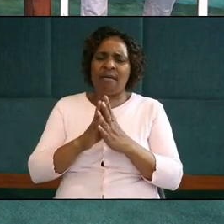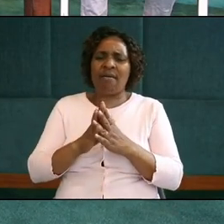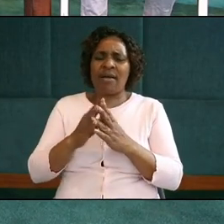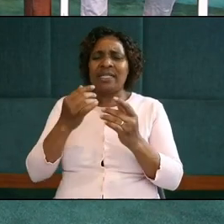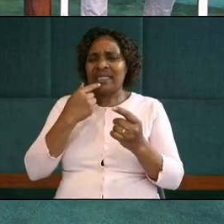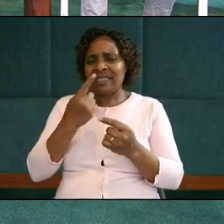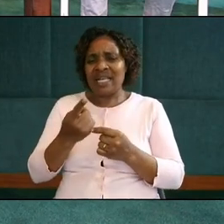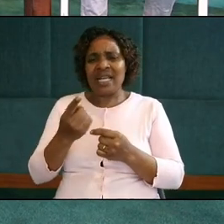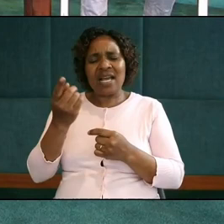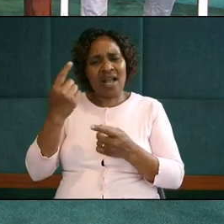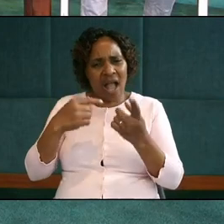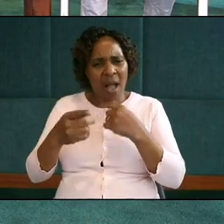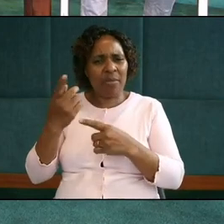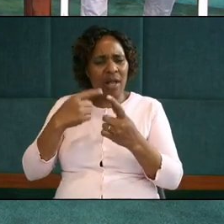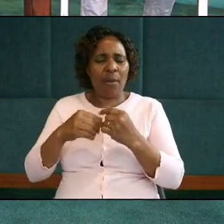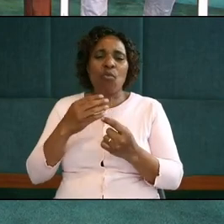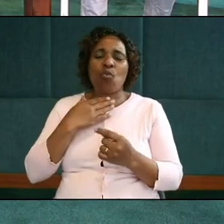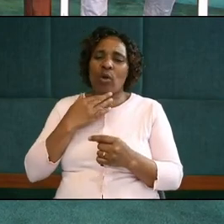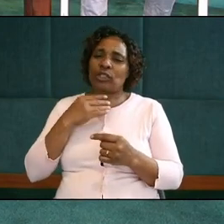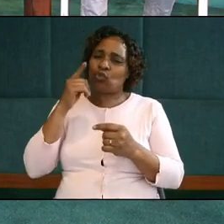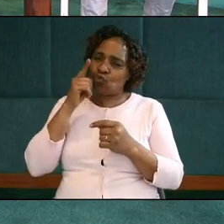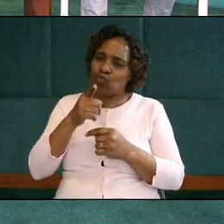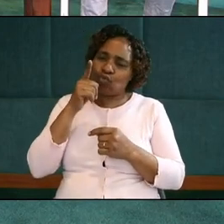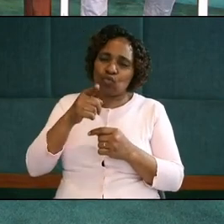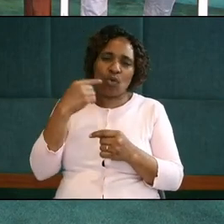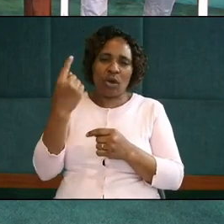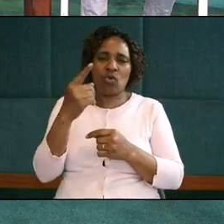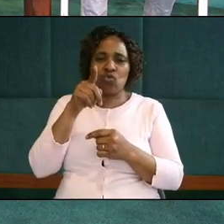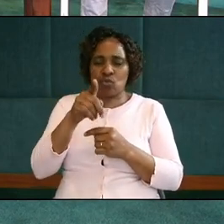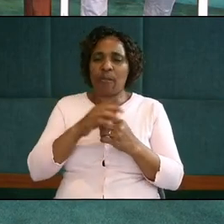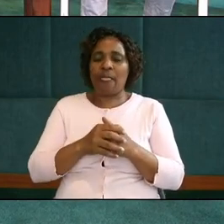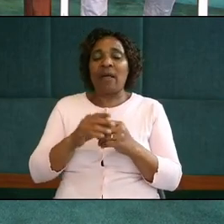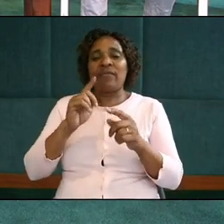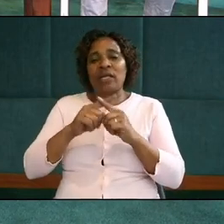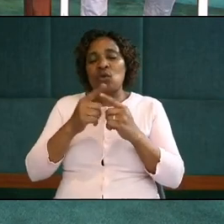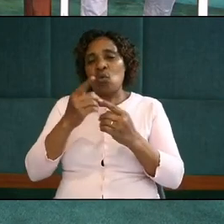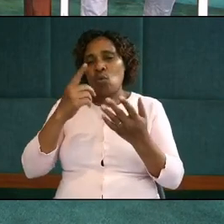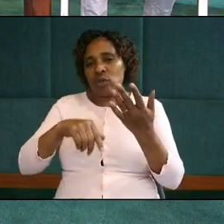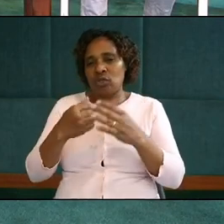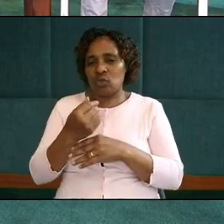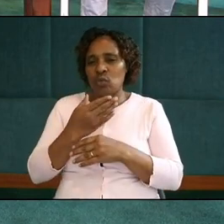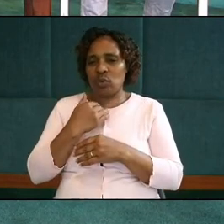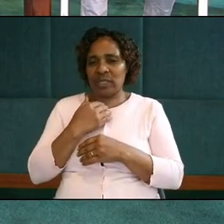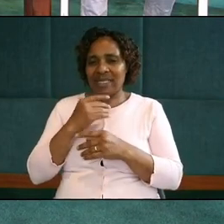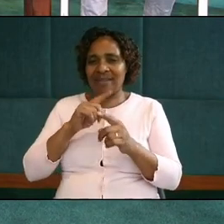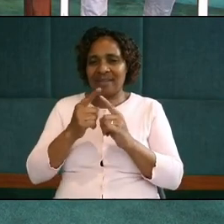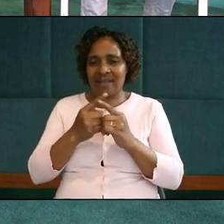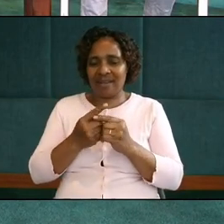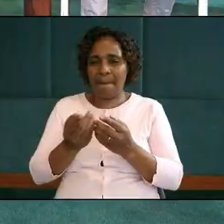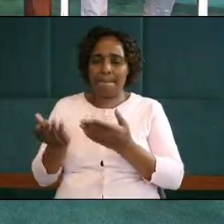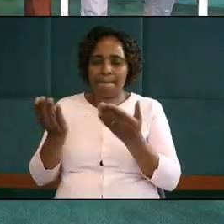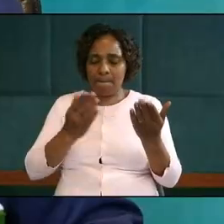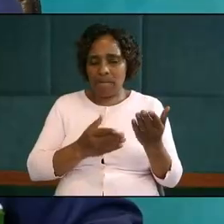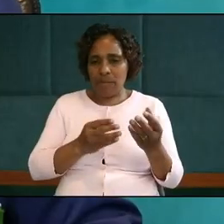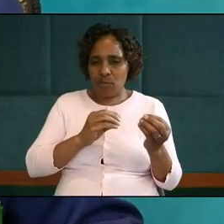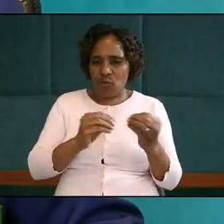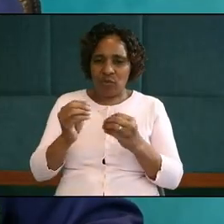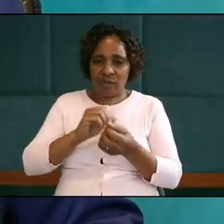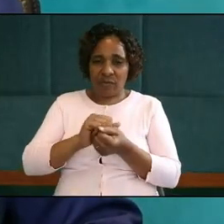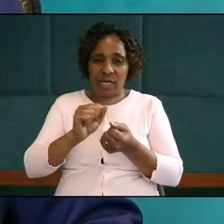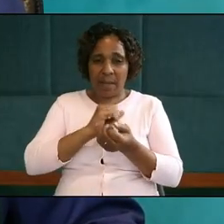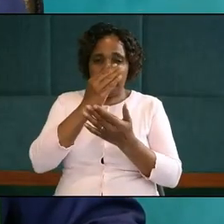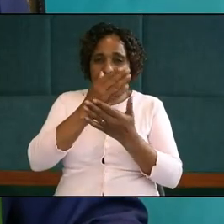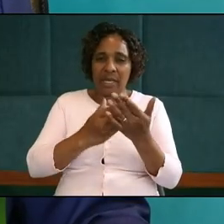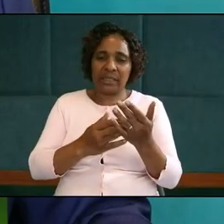come, all I want is you, all I want is you. And this is really just what we want. We'll move on to the Friday part.